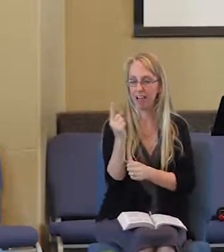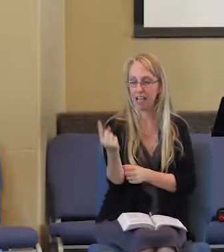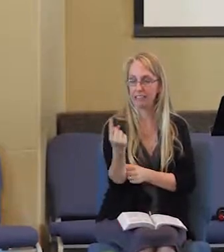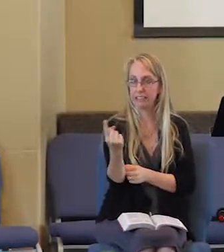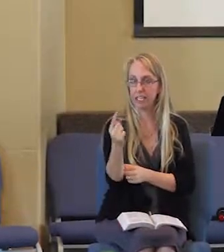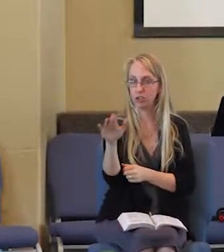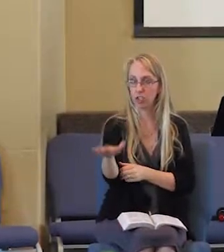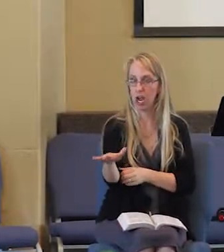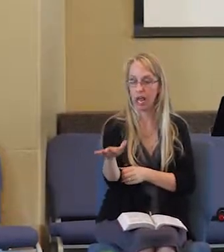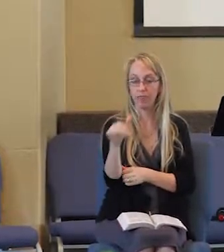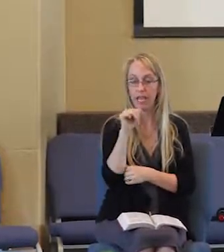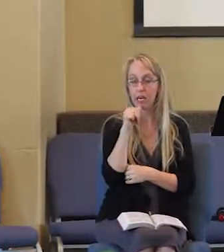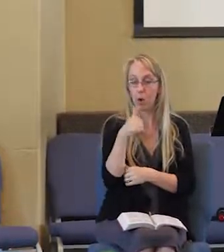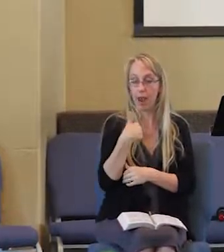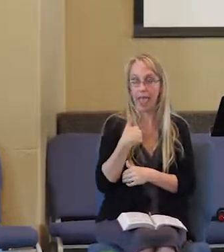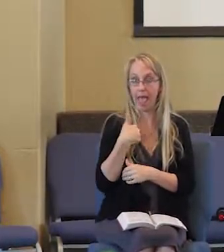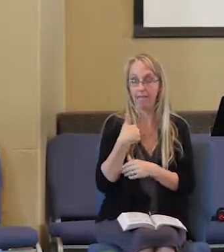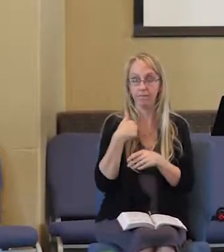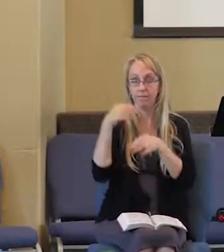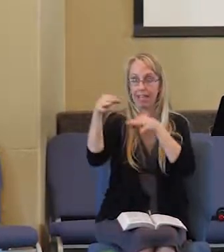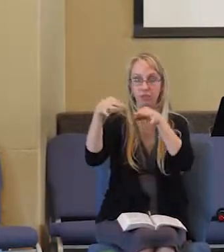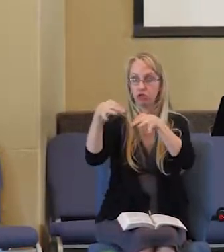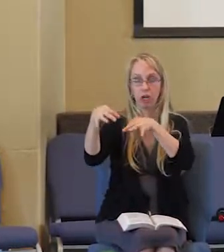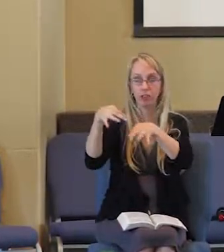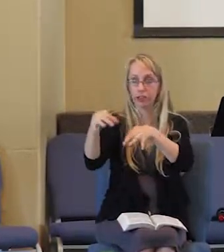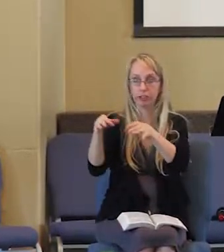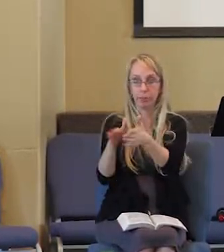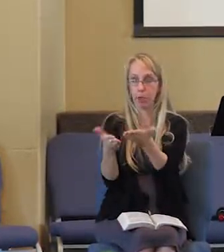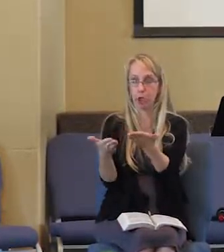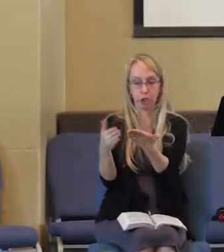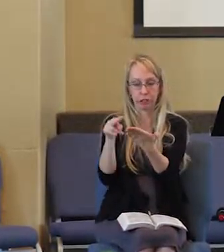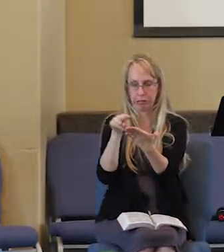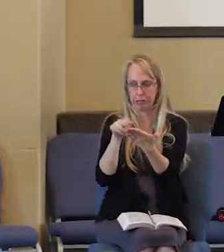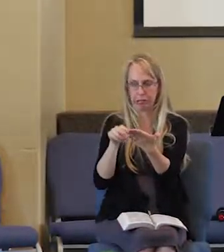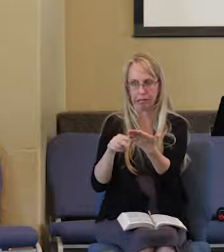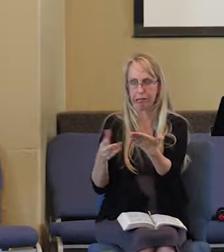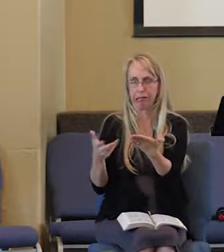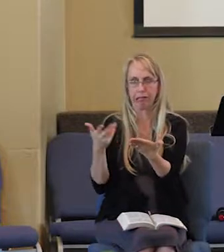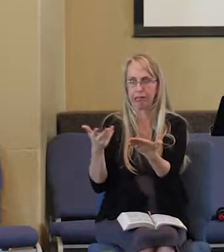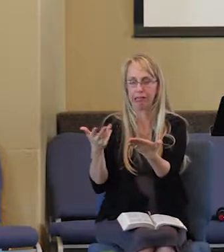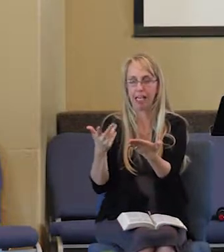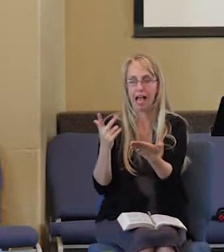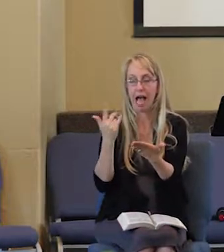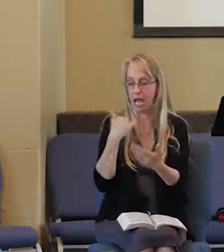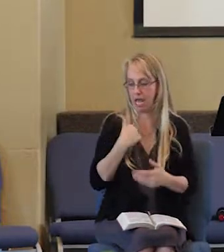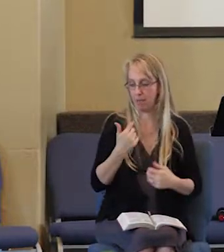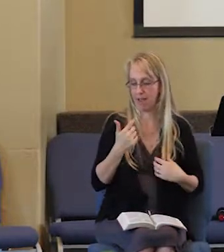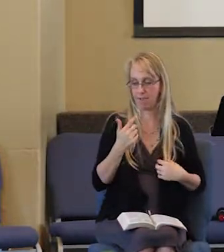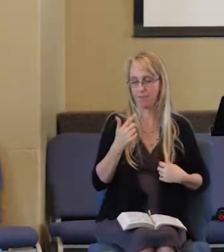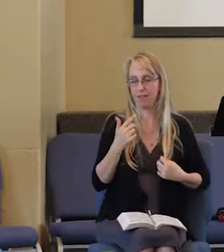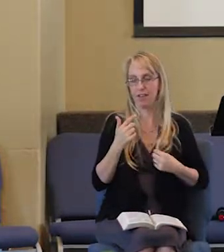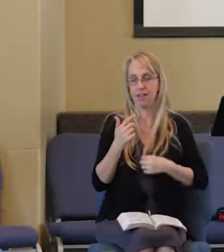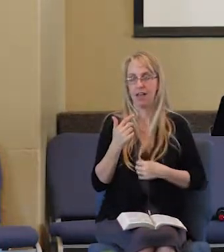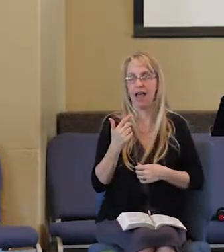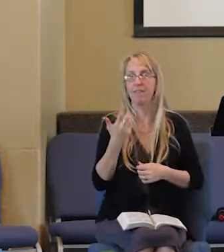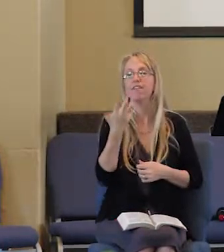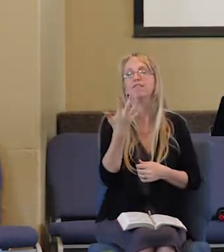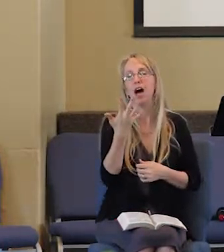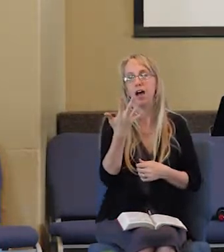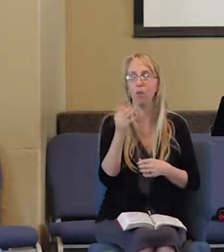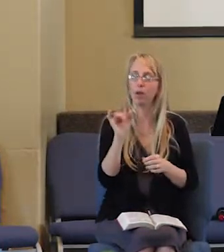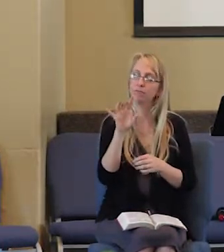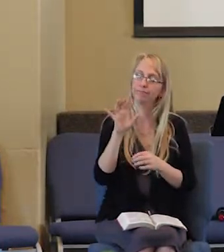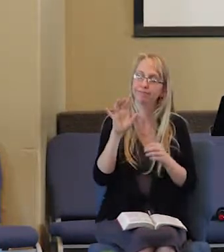is that they don't come with instructions. I'm one of five, really one of eight, but one of five that